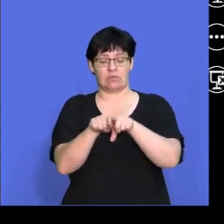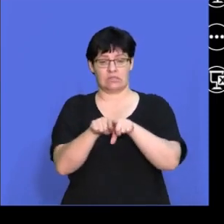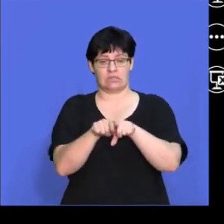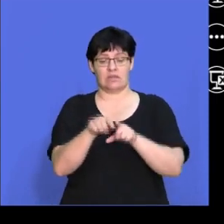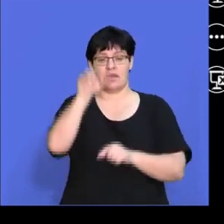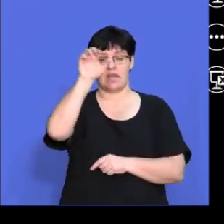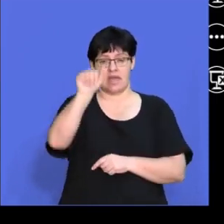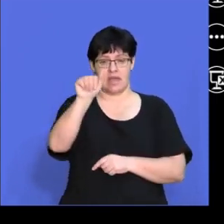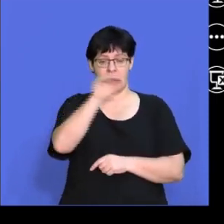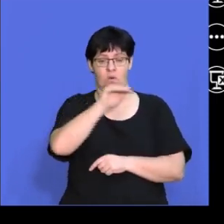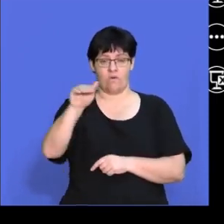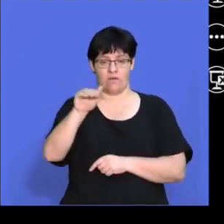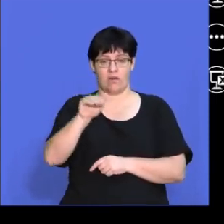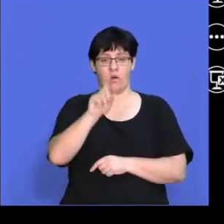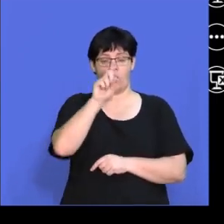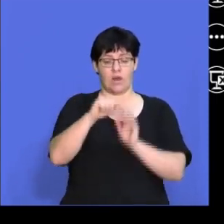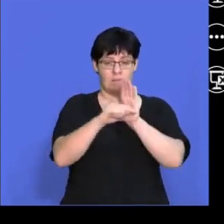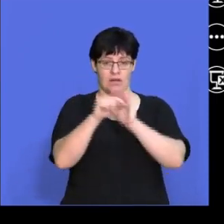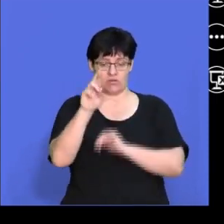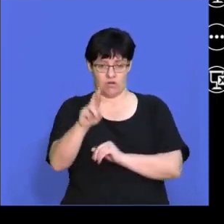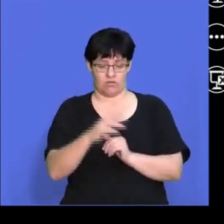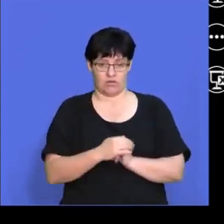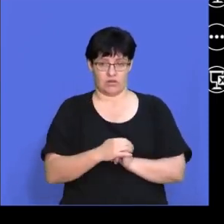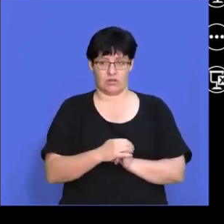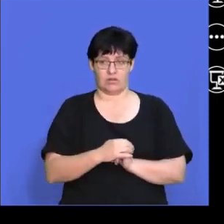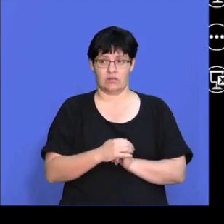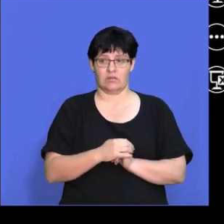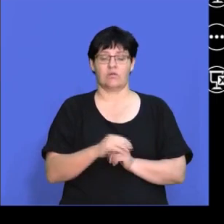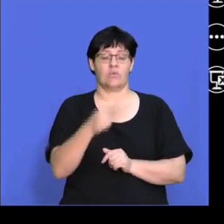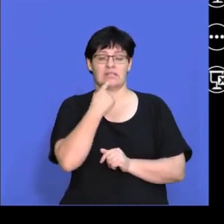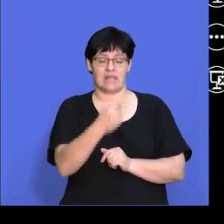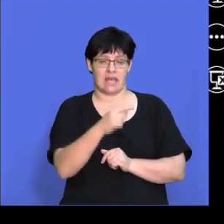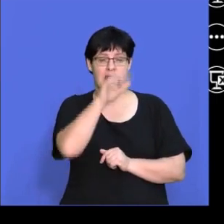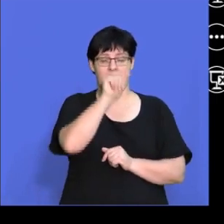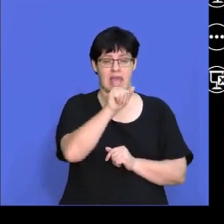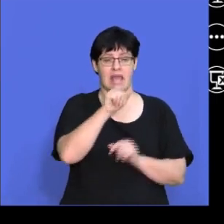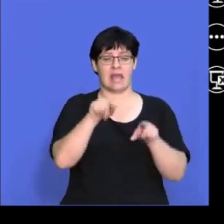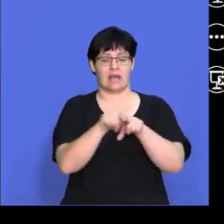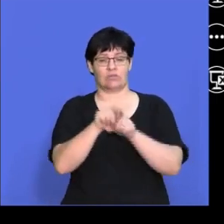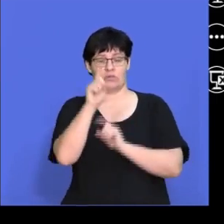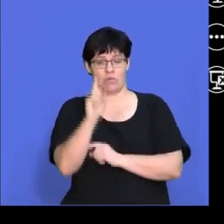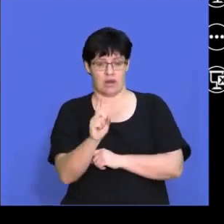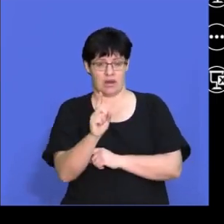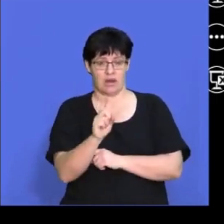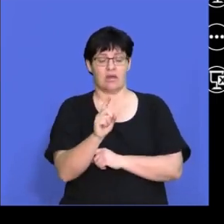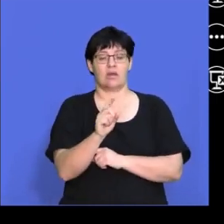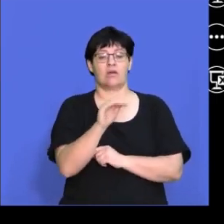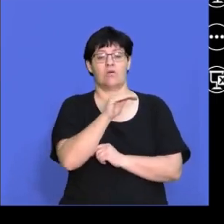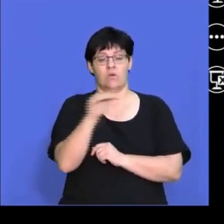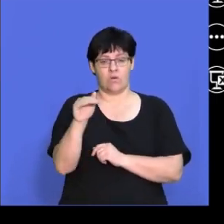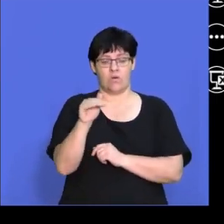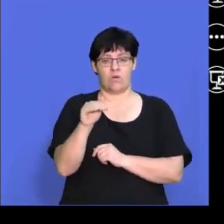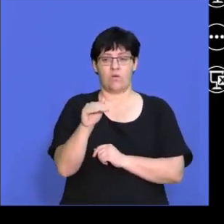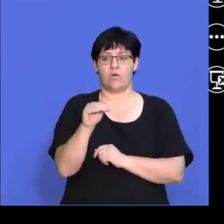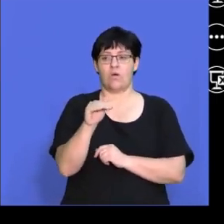is equal to a over 1 minus r. And as we said, a is equal to 1, and for this one, r